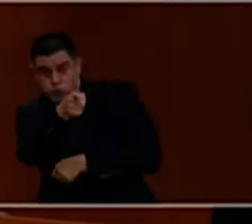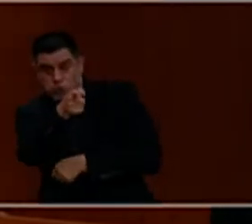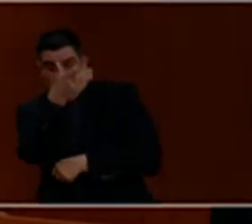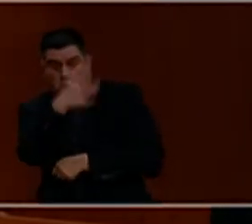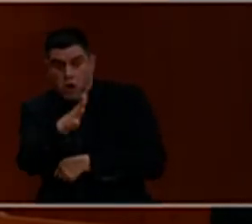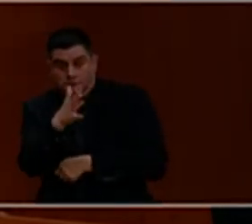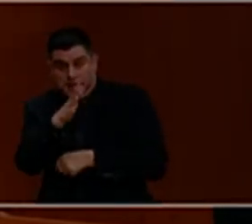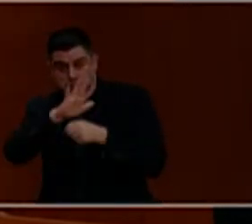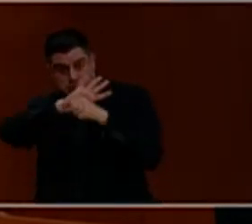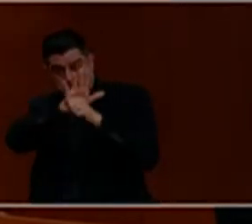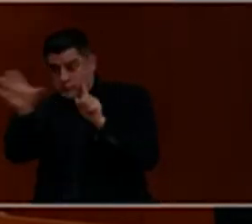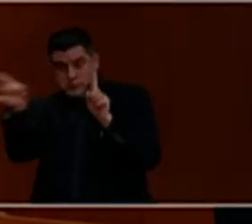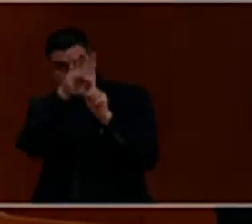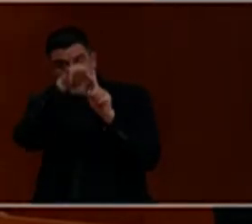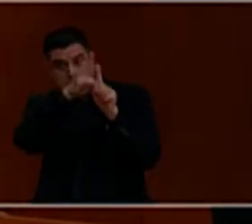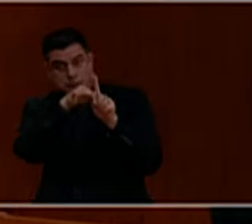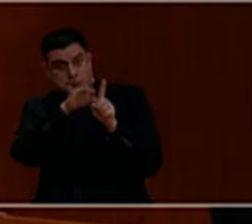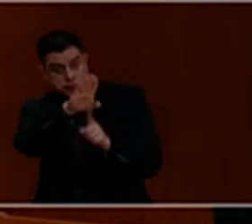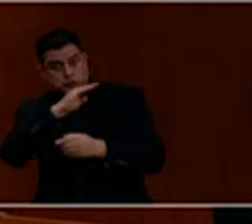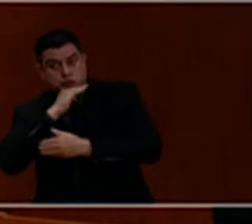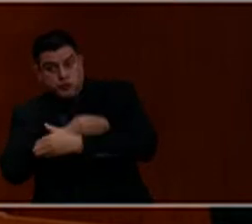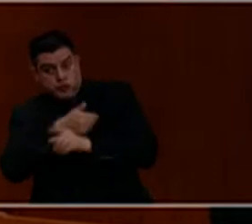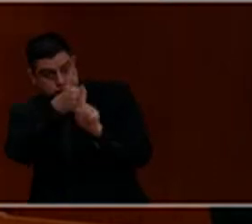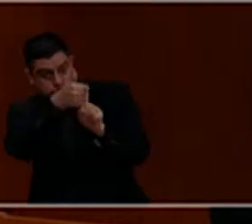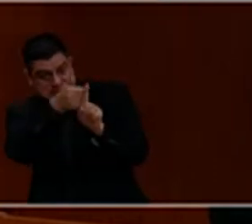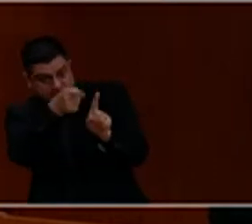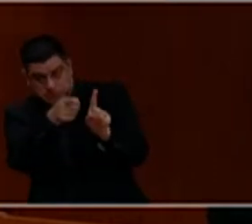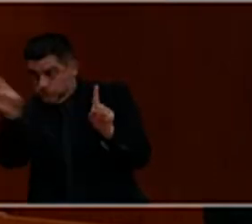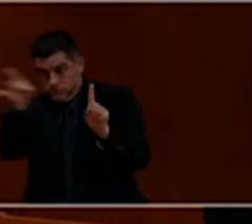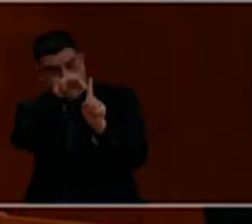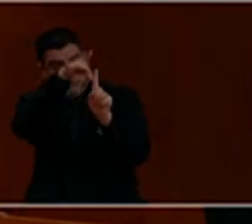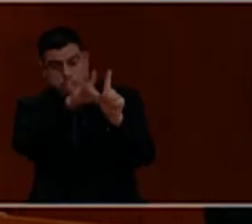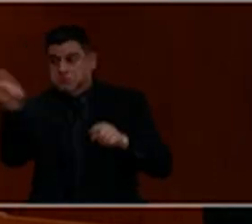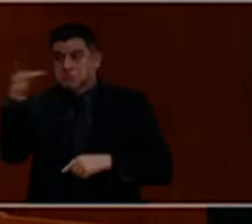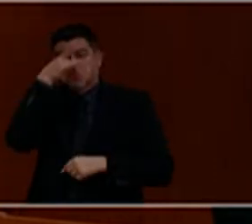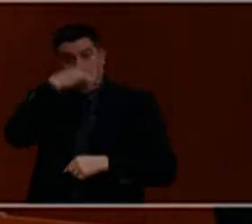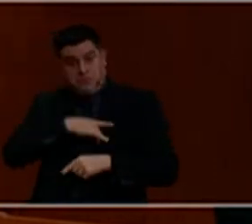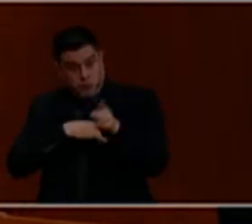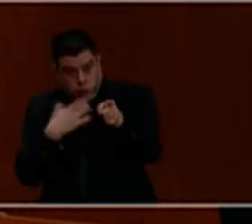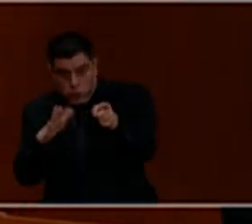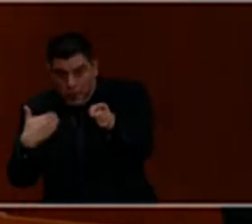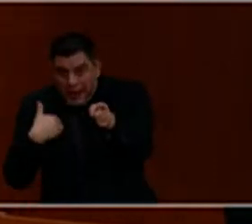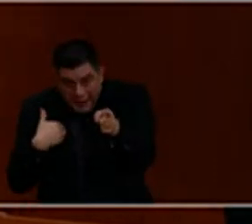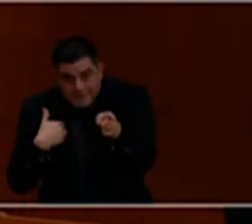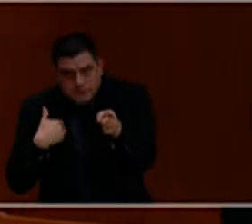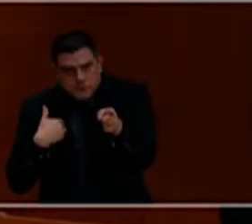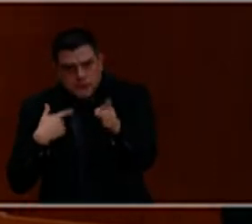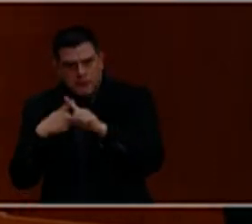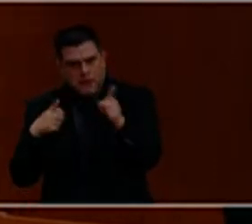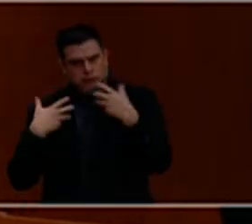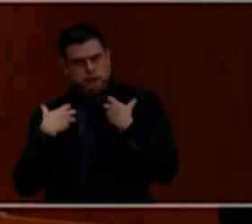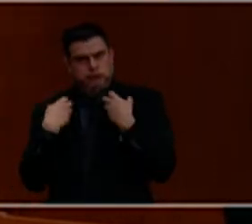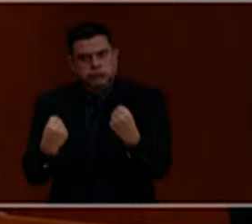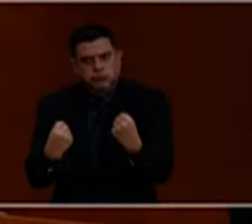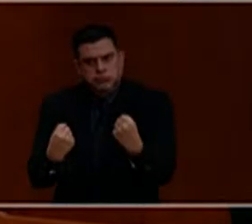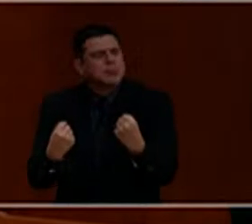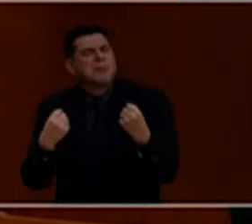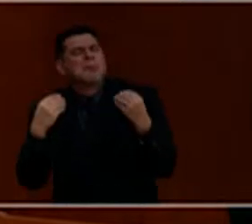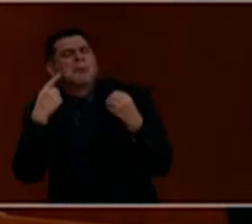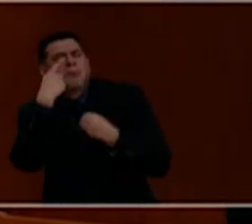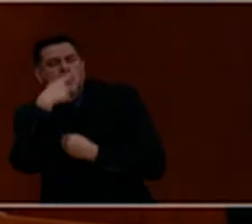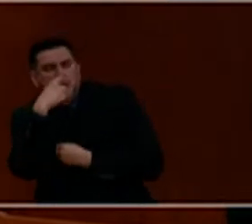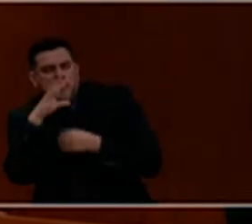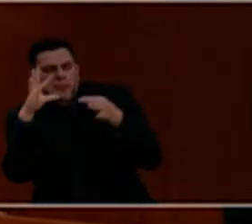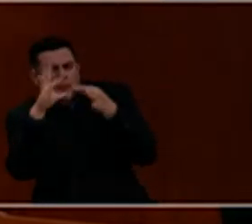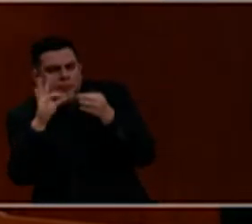either. But if you can tell folks kind of the background that led up to the life-saving donation. Absolutely.